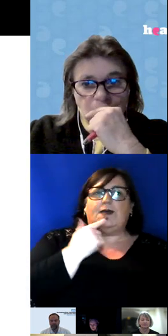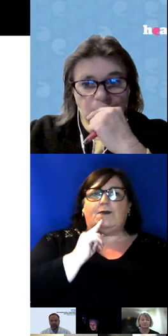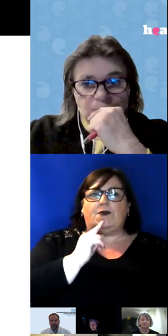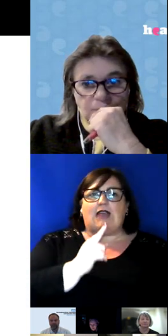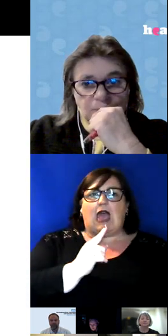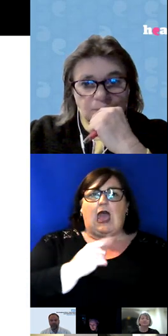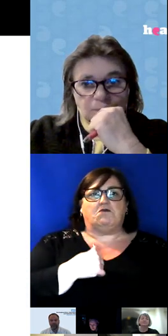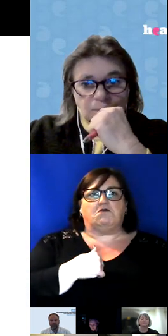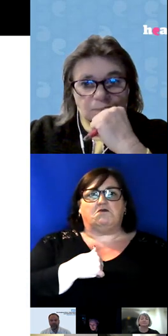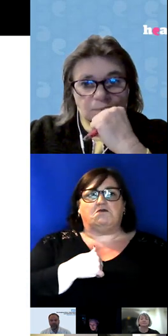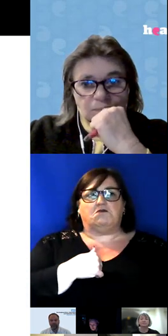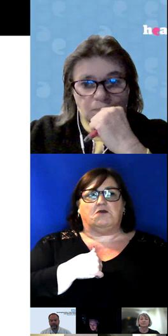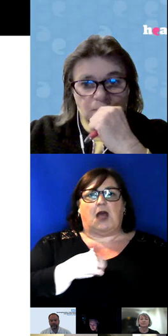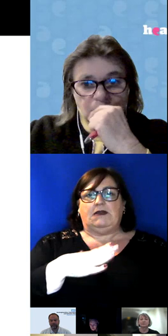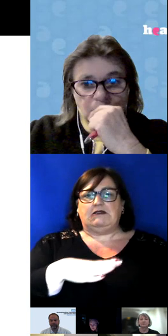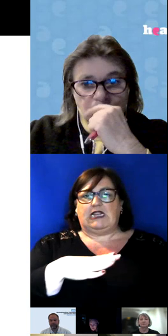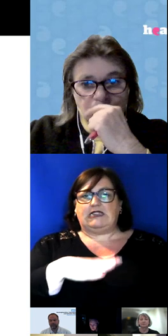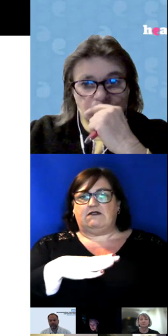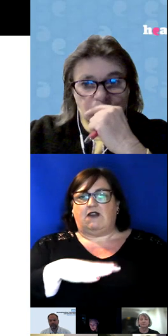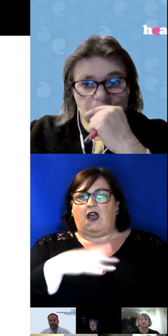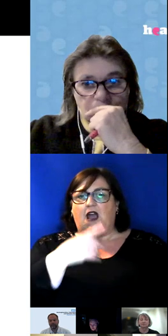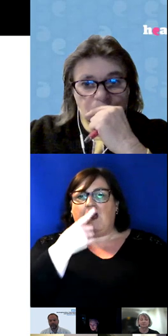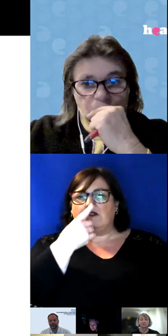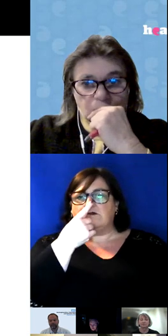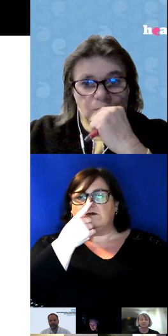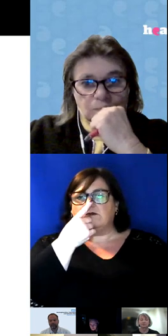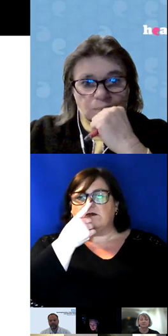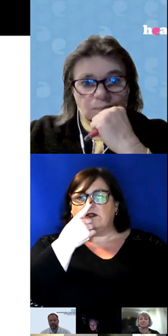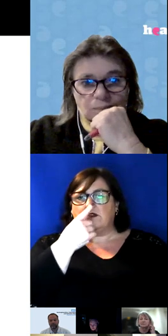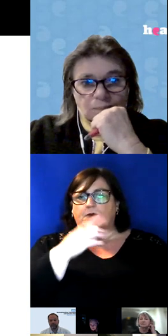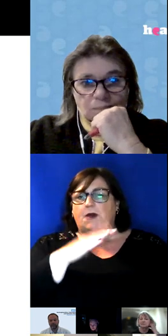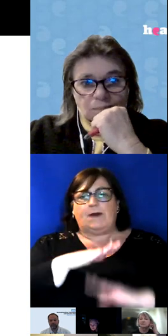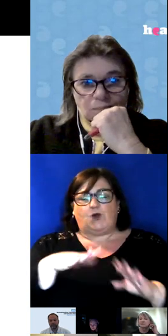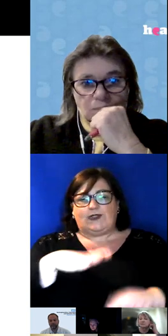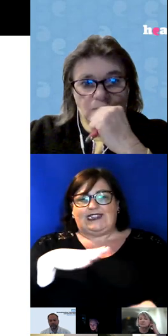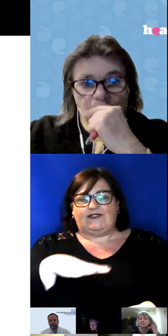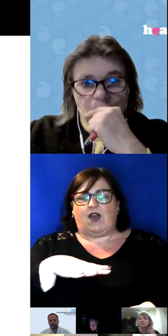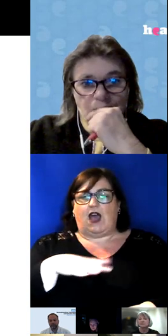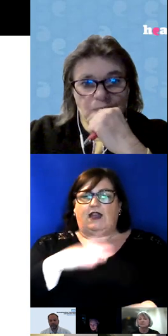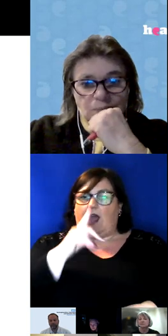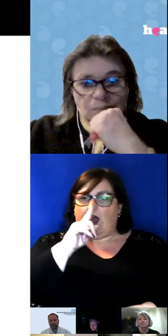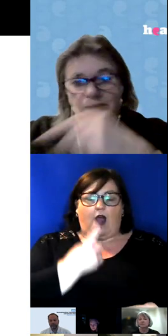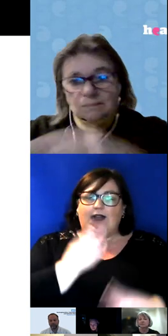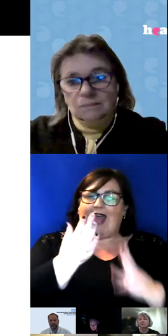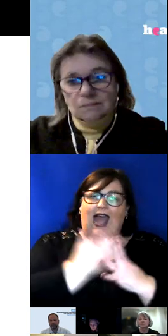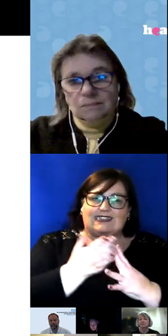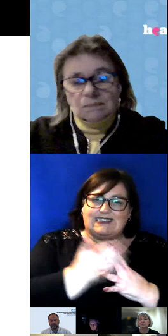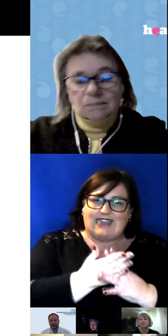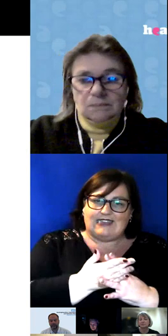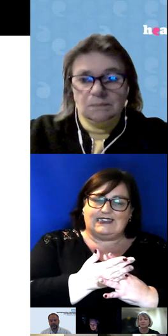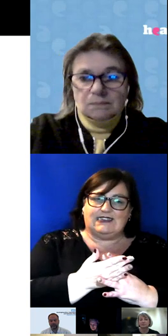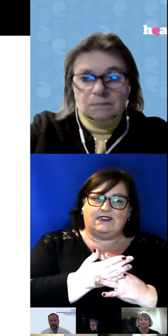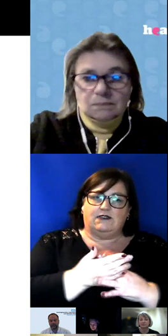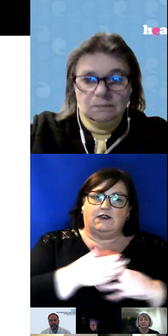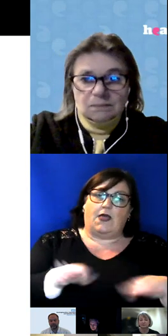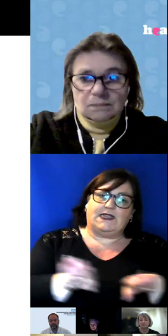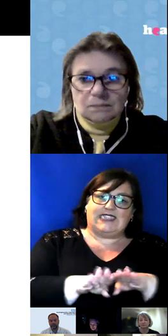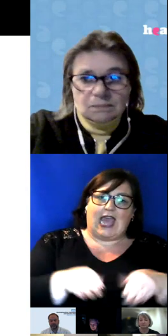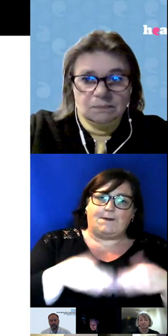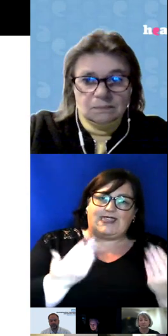know, how they can sort of access same day appointments, or, you know, it's a very much a